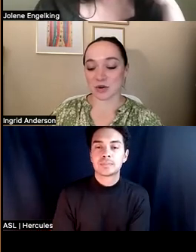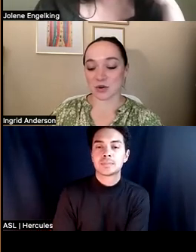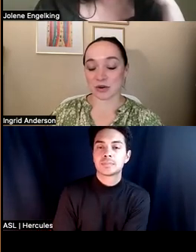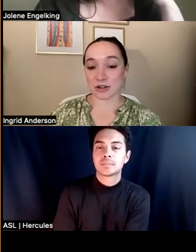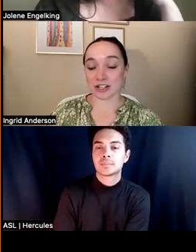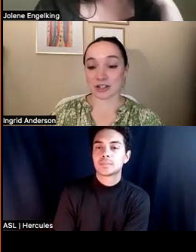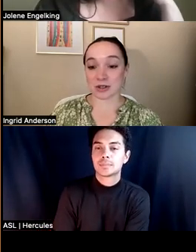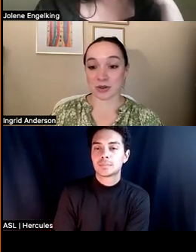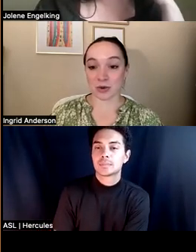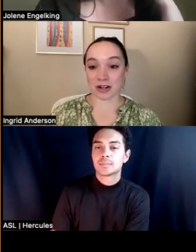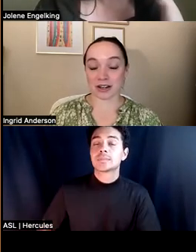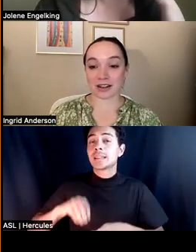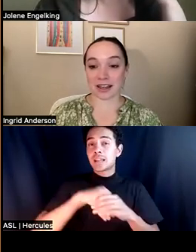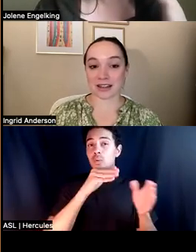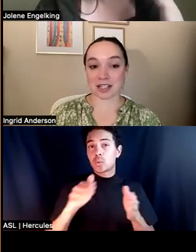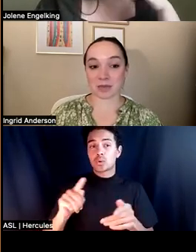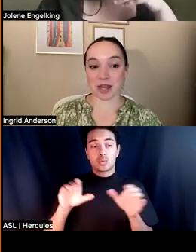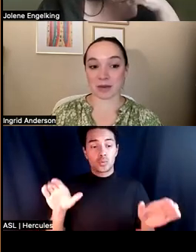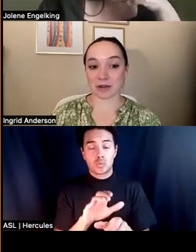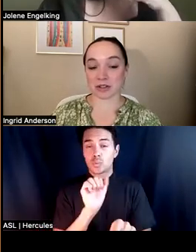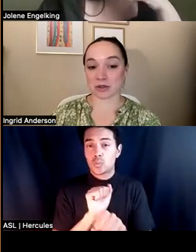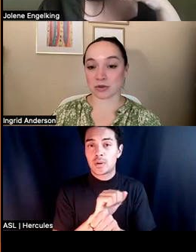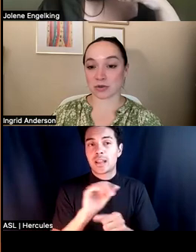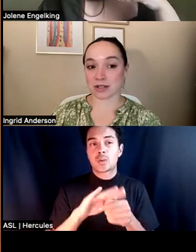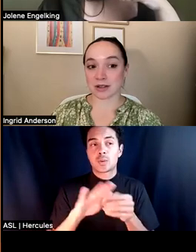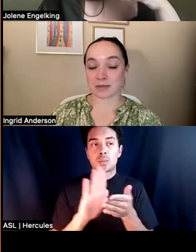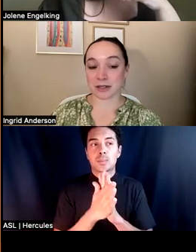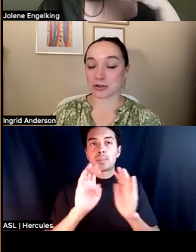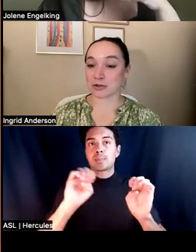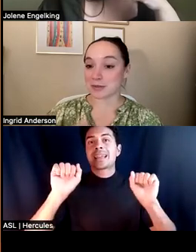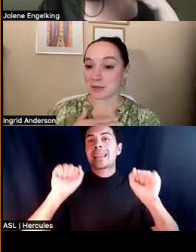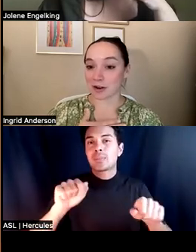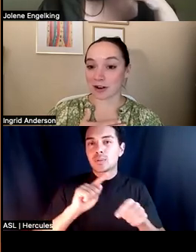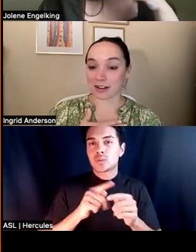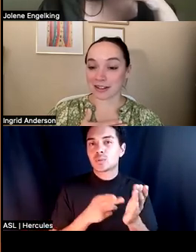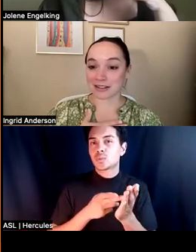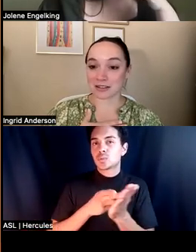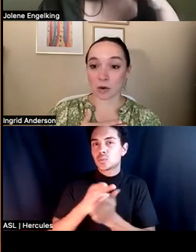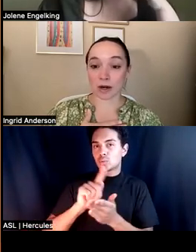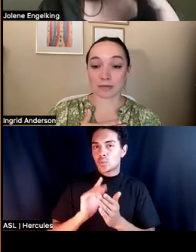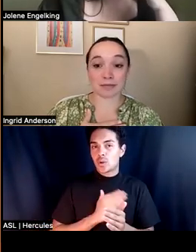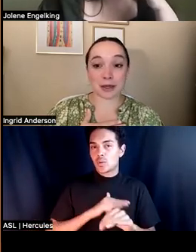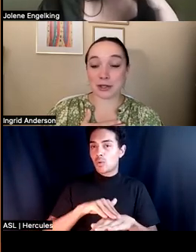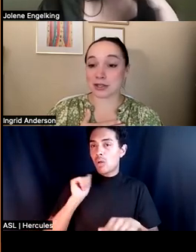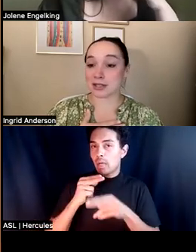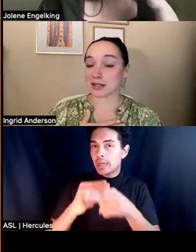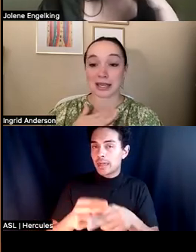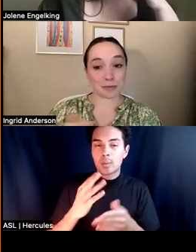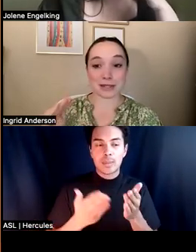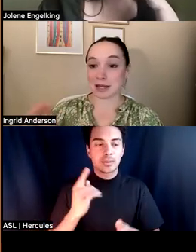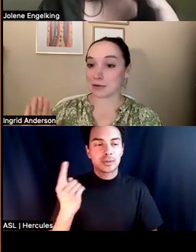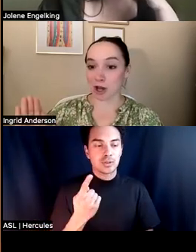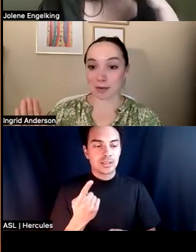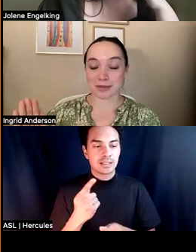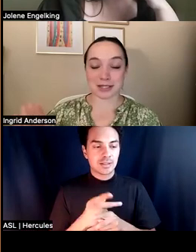And so in order to just do the work and to be able to be true to maybe our calling, or maybe just to